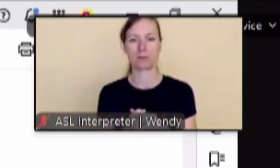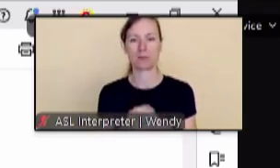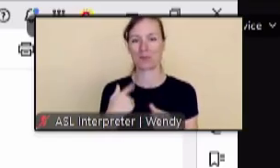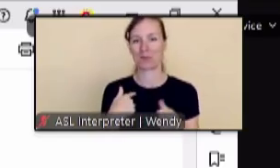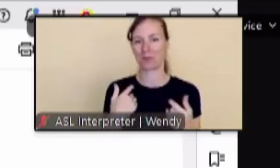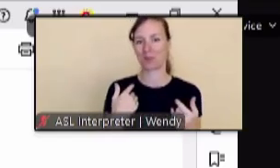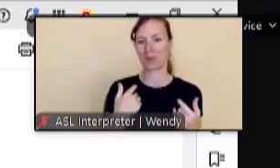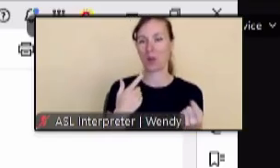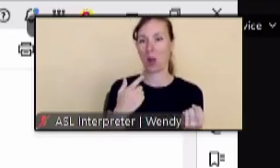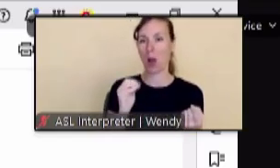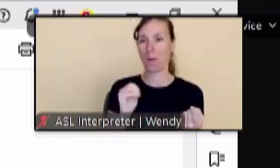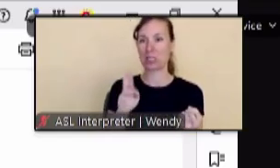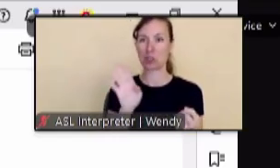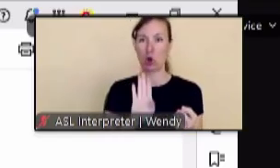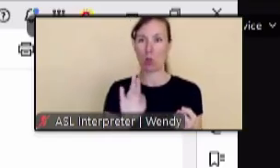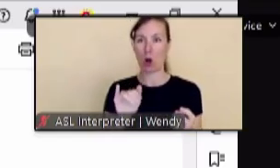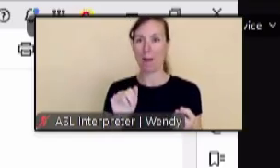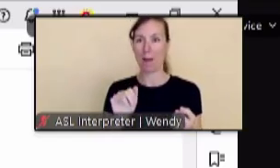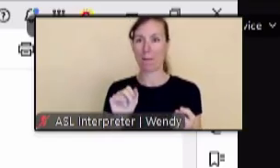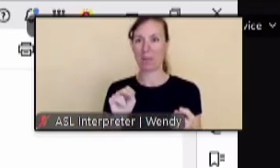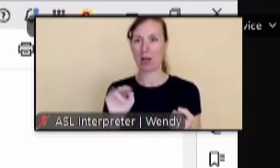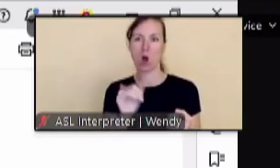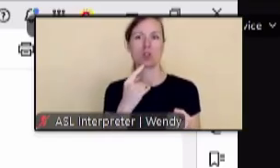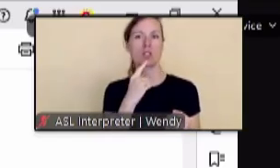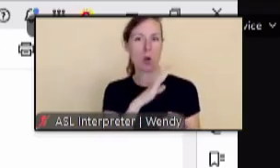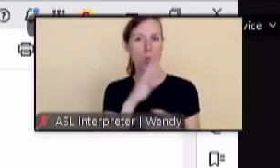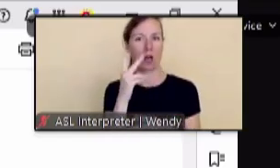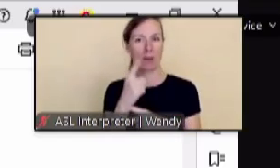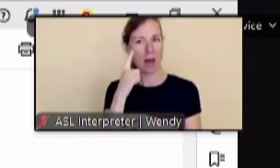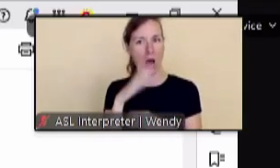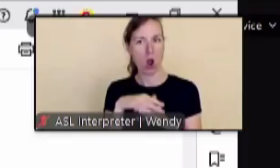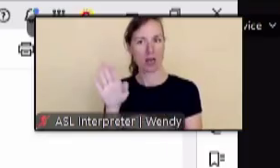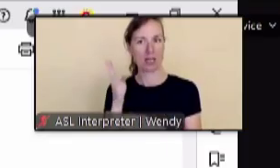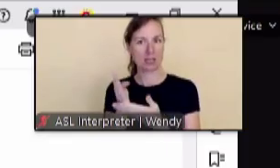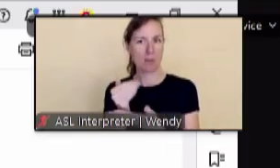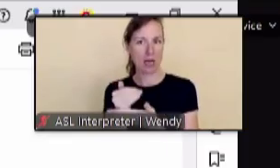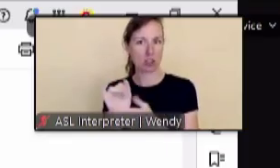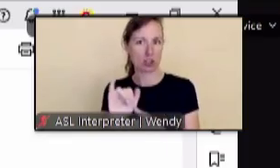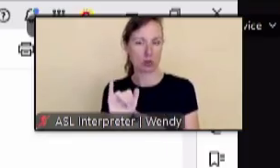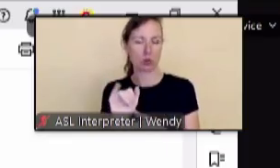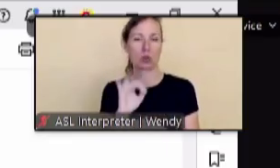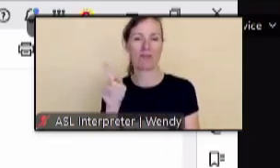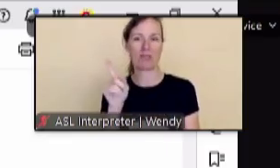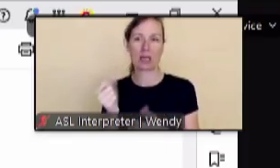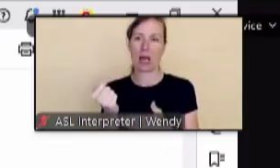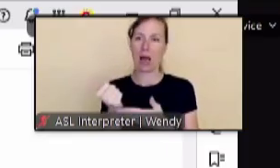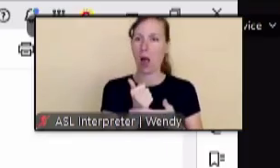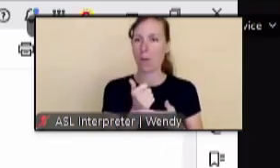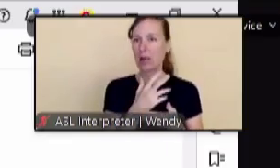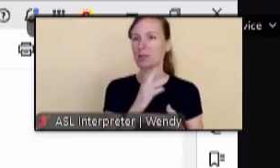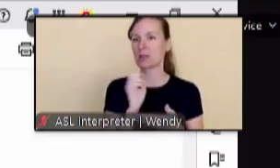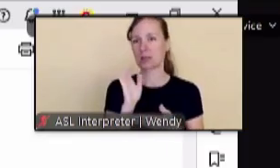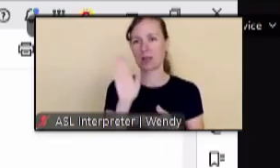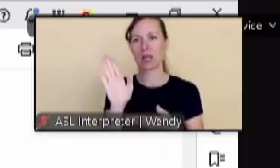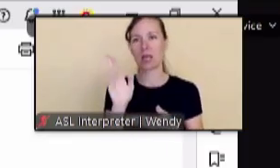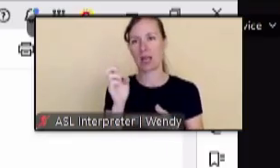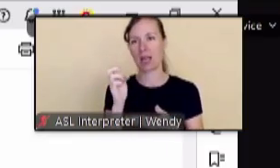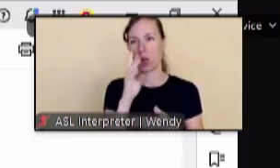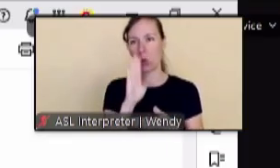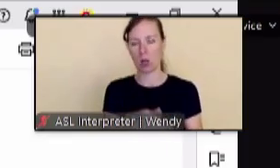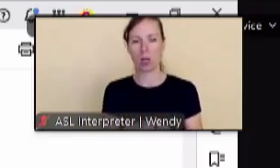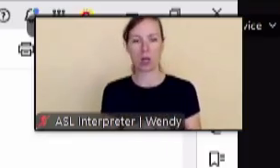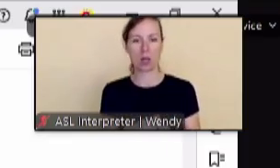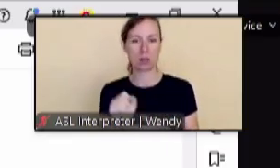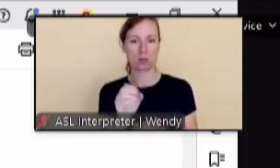said he'll keep an eye on his budget as well, and if he can help us out, he will. So that'll restore yet a 6th vehicle. And I think it